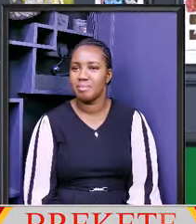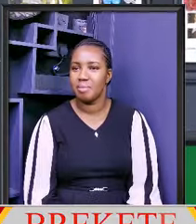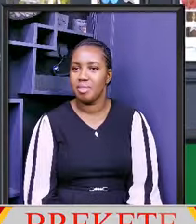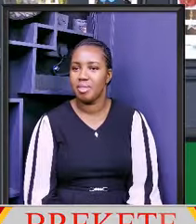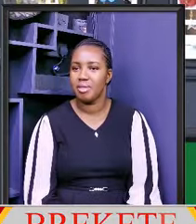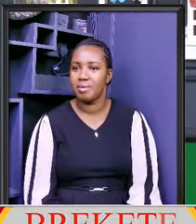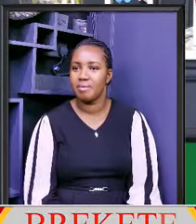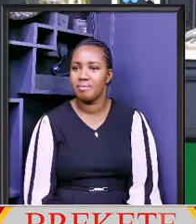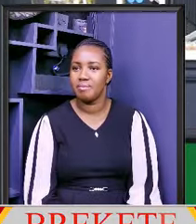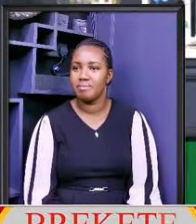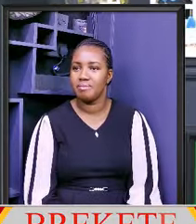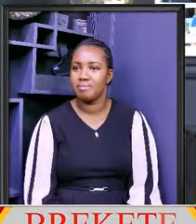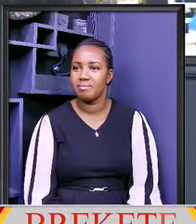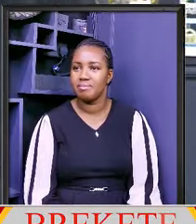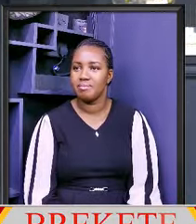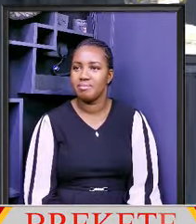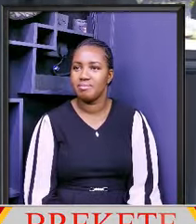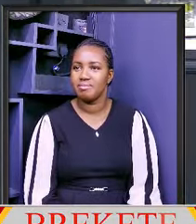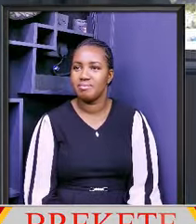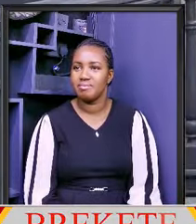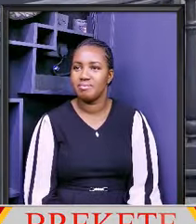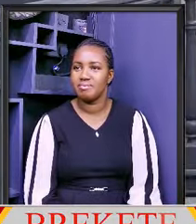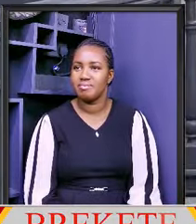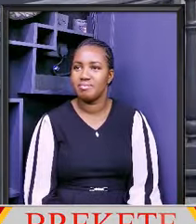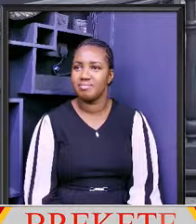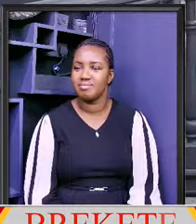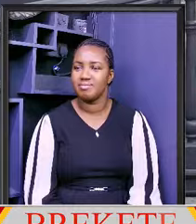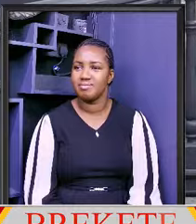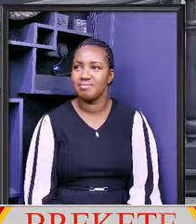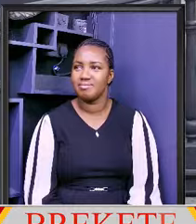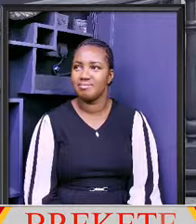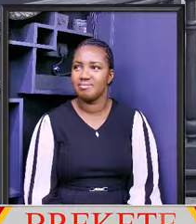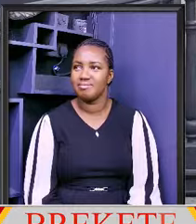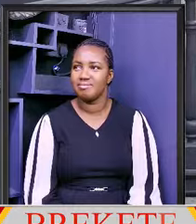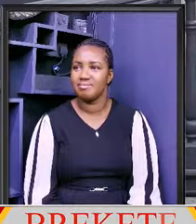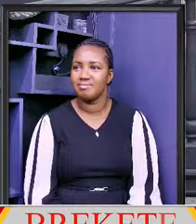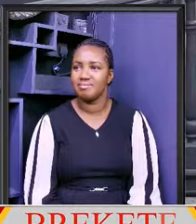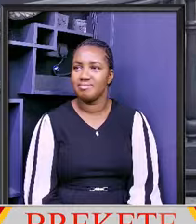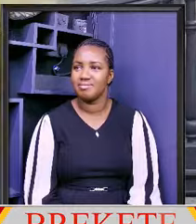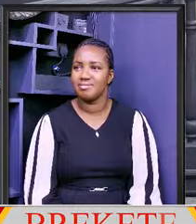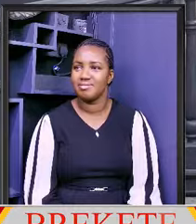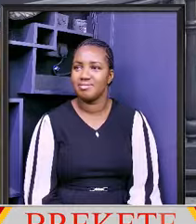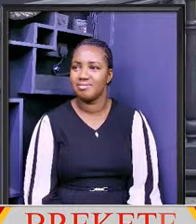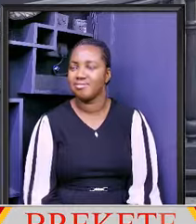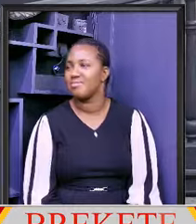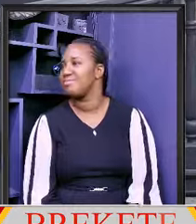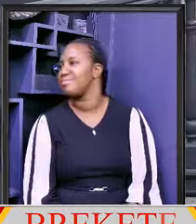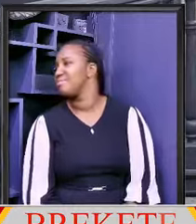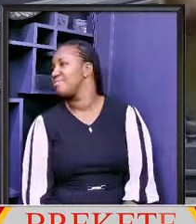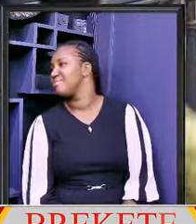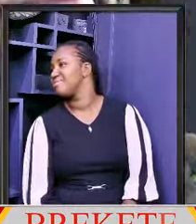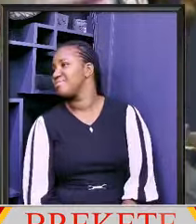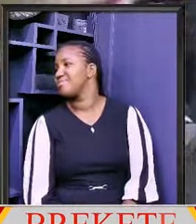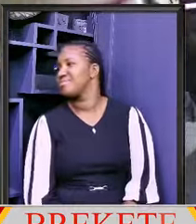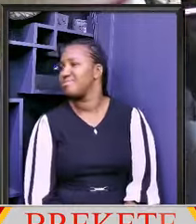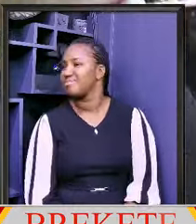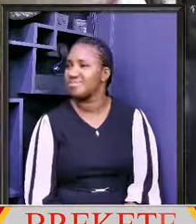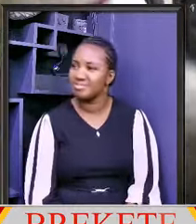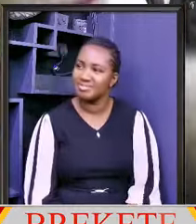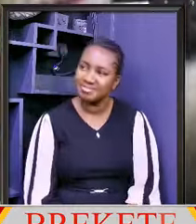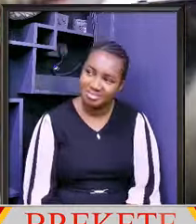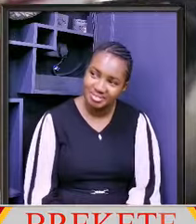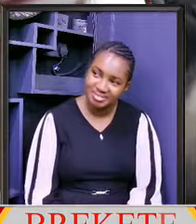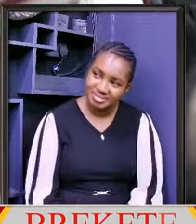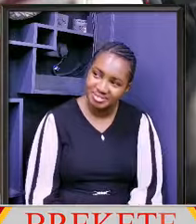We're gonna find where the fan now. Where Fanka? Where Fanka?